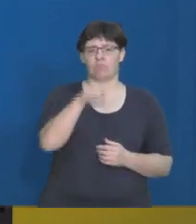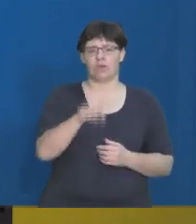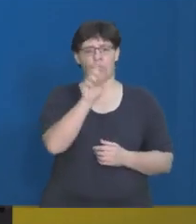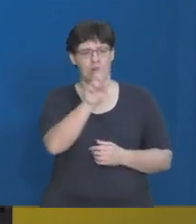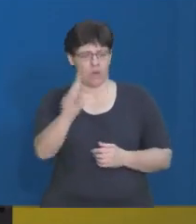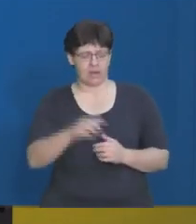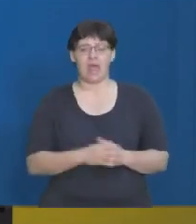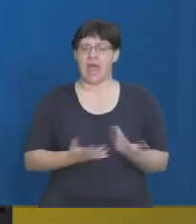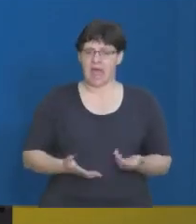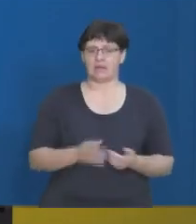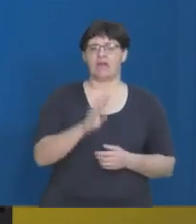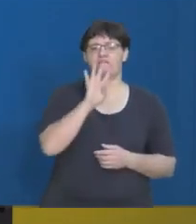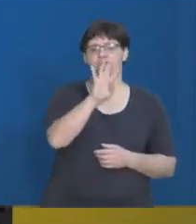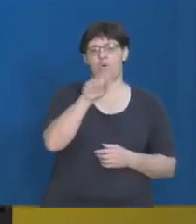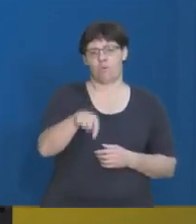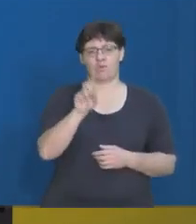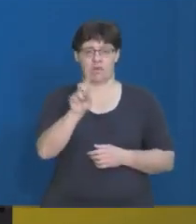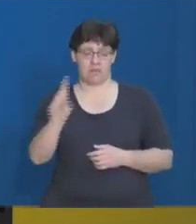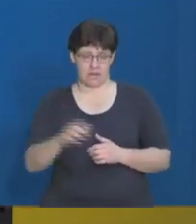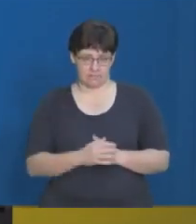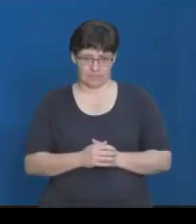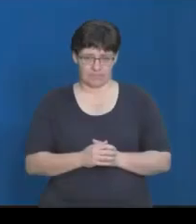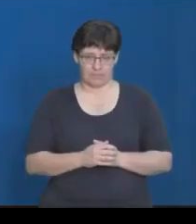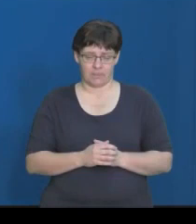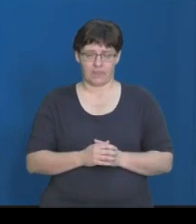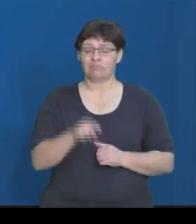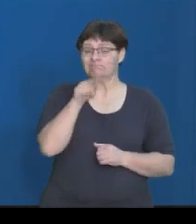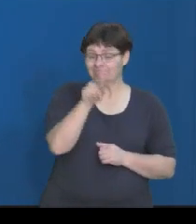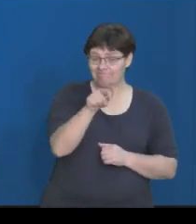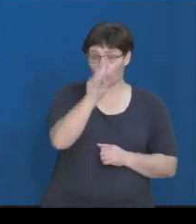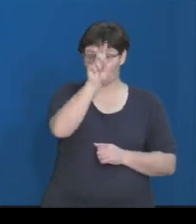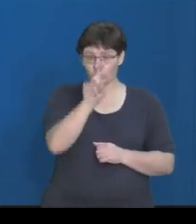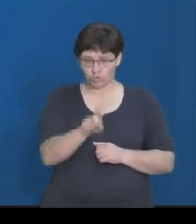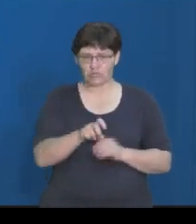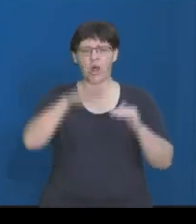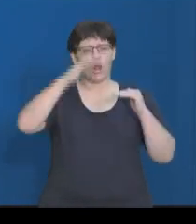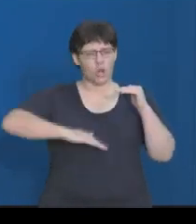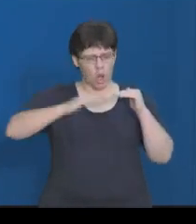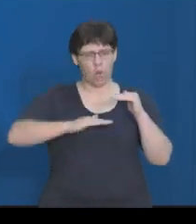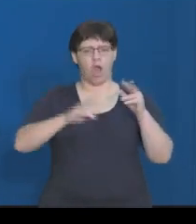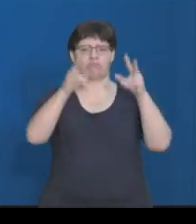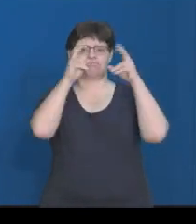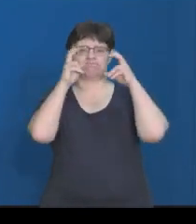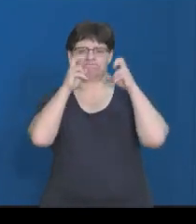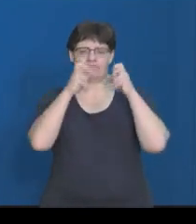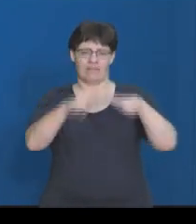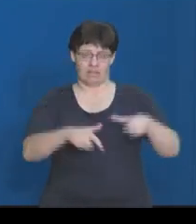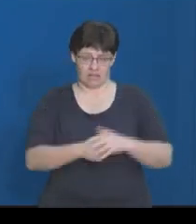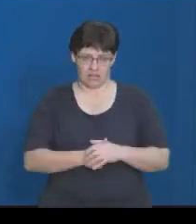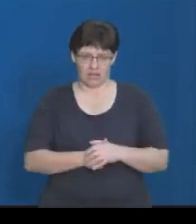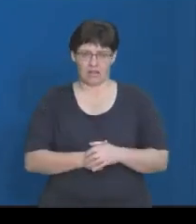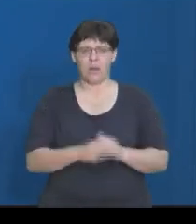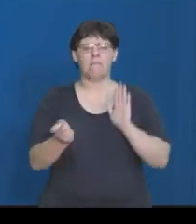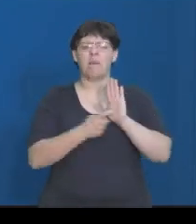3.11 and question 4.11. Right, these questions are lower cognitive level questions. They are normally